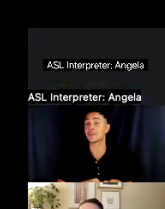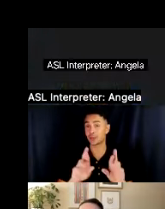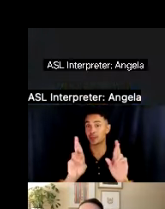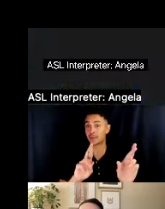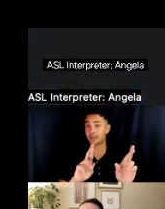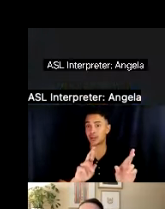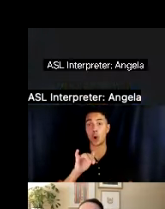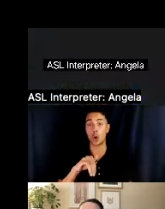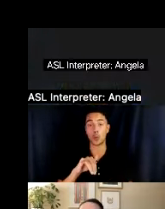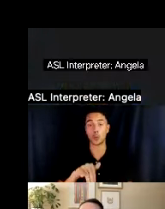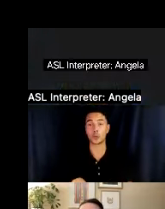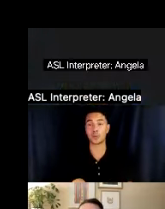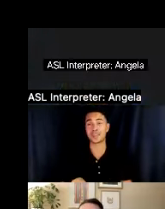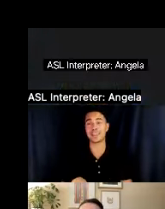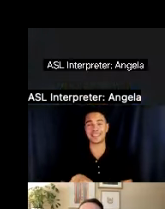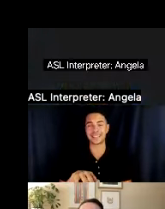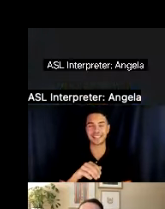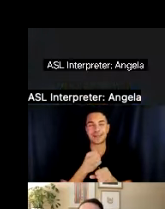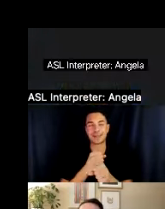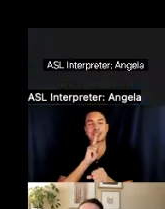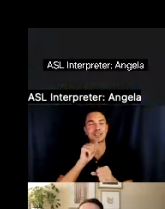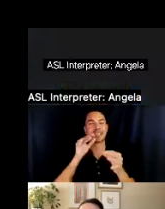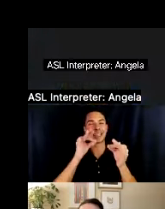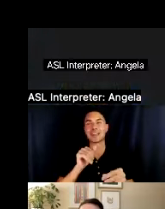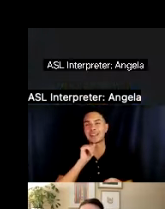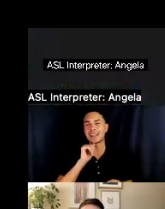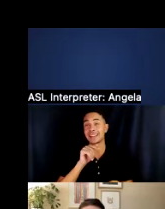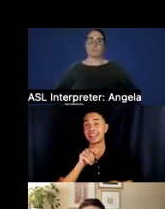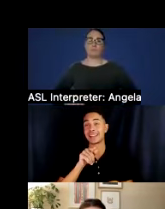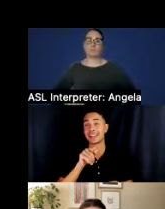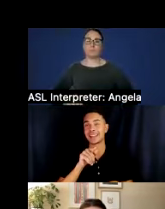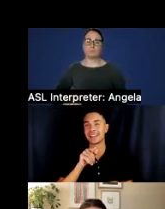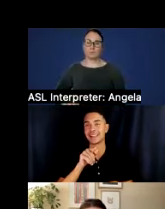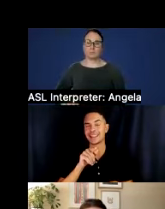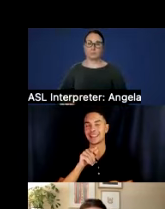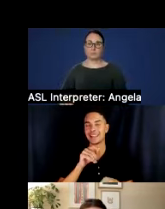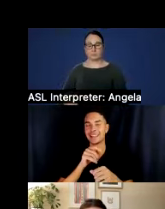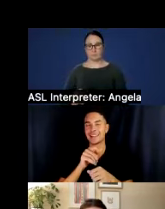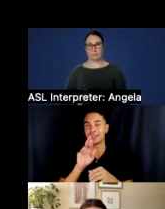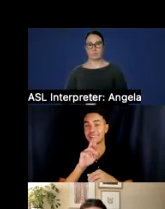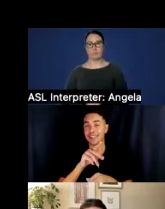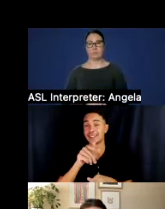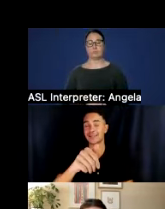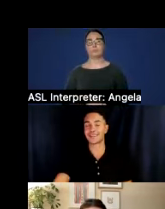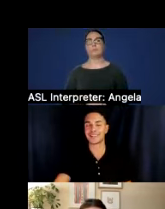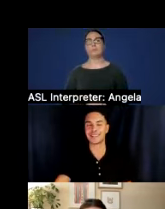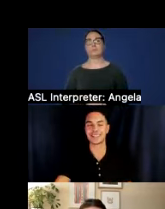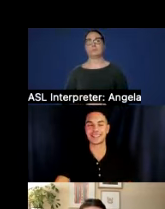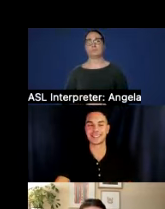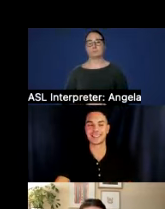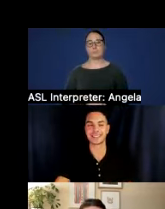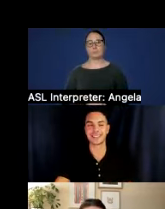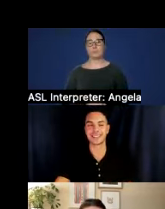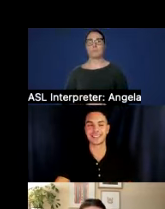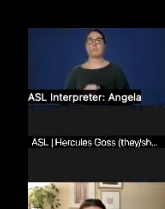of strings to an exam, just make sure that you are clear on your understanding of that law.